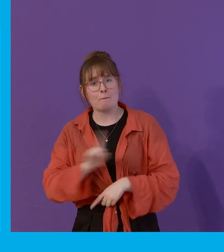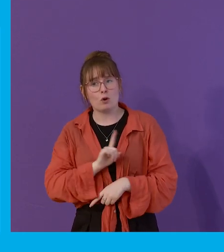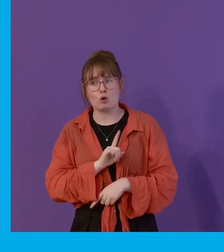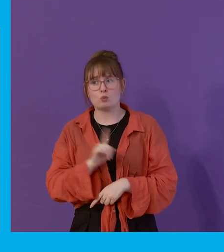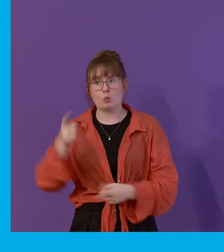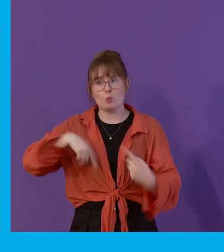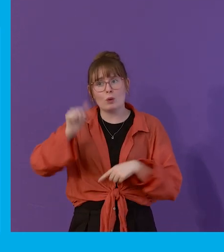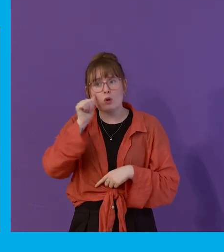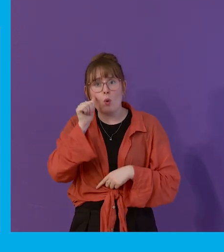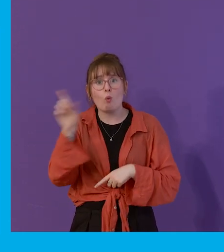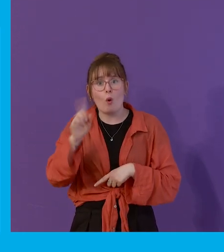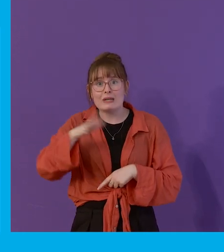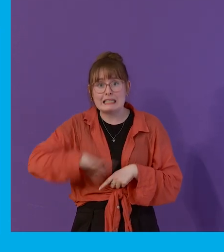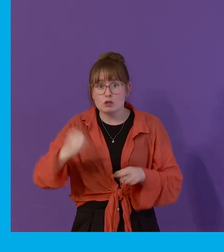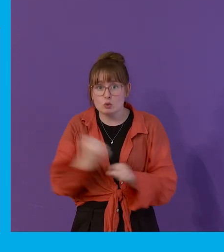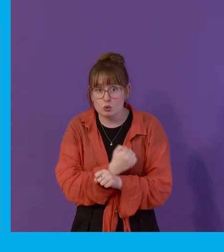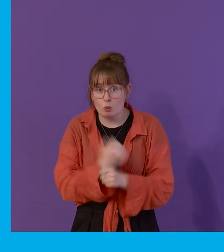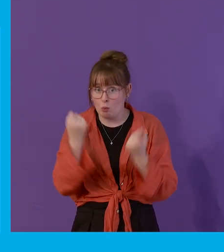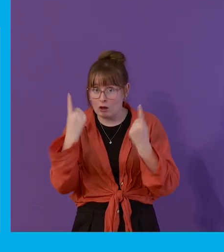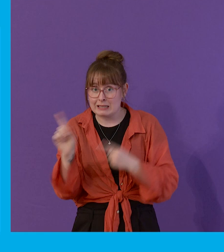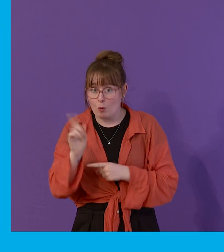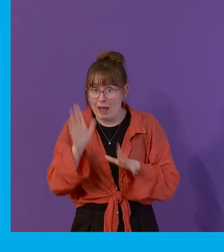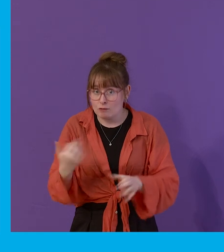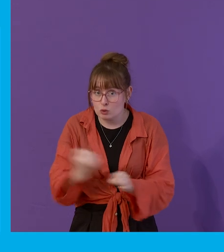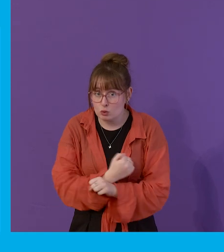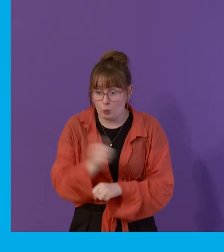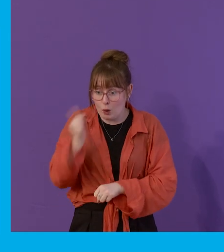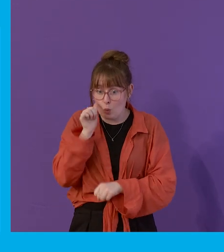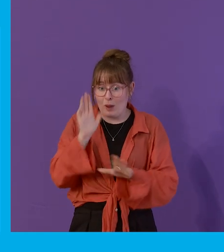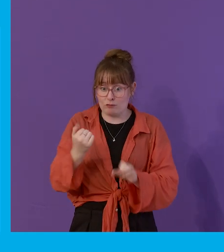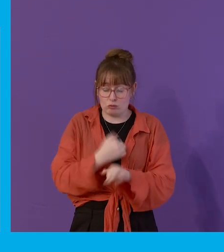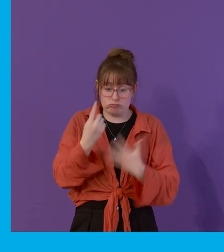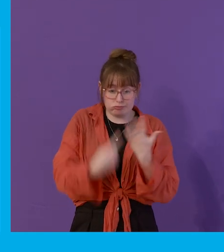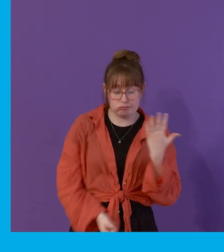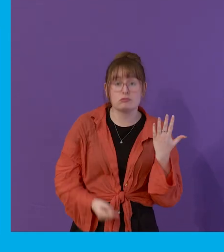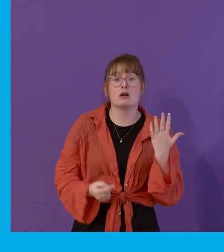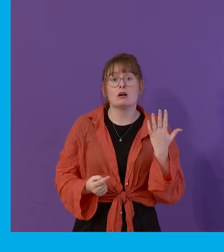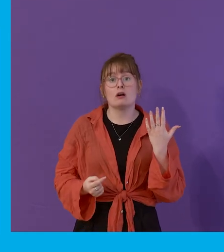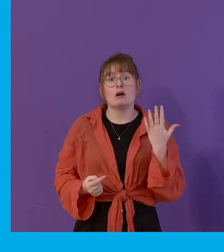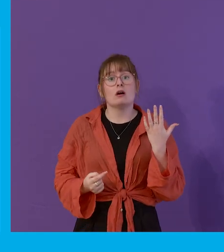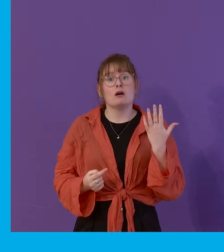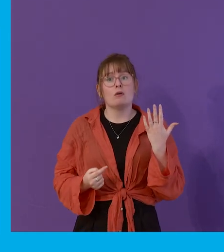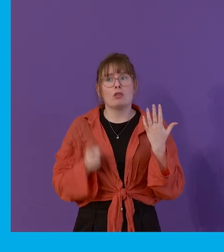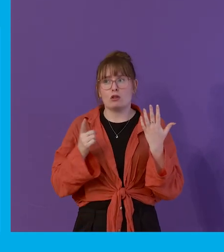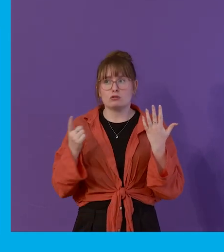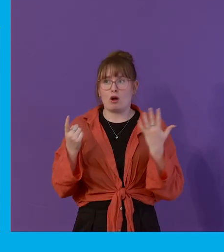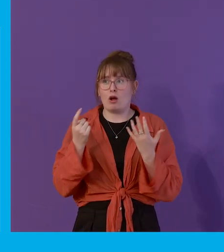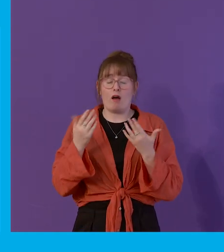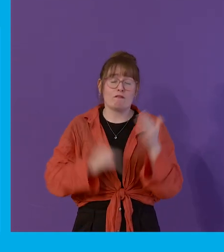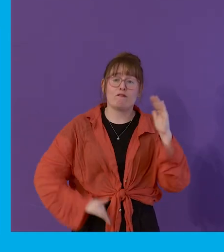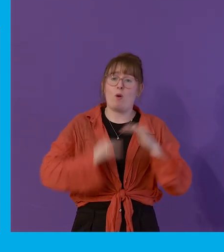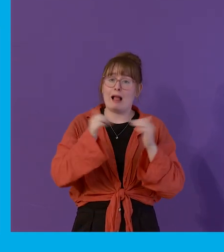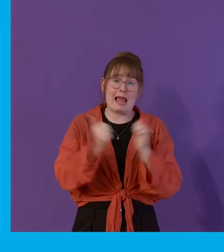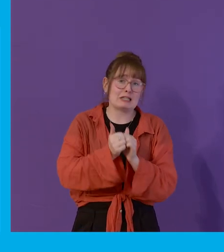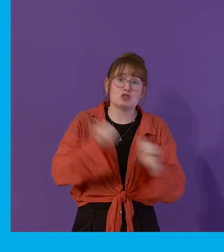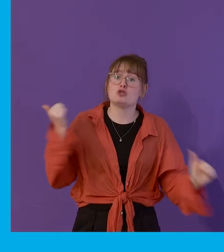of transformation we need. We've seen examples of it. You know, Donna mentioned Gateshead, we talked about Wigan earlier. There's a whole industry, you